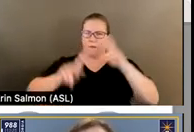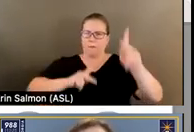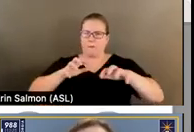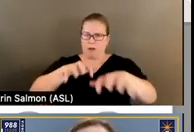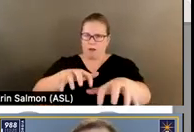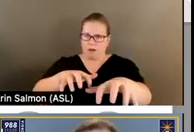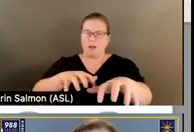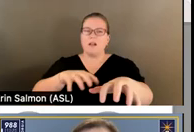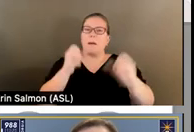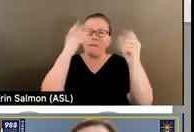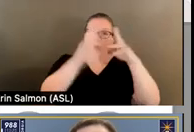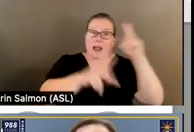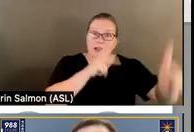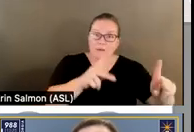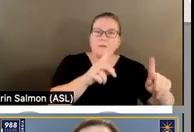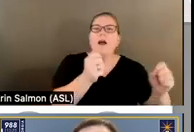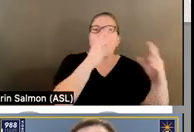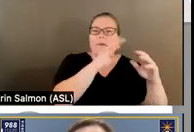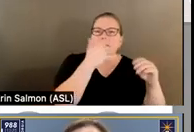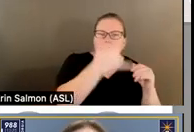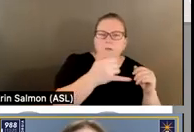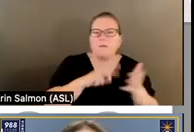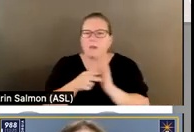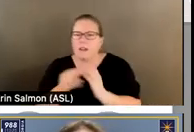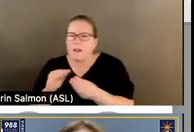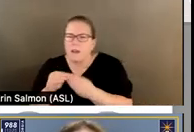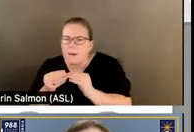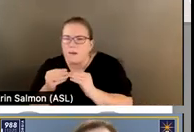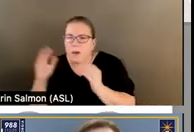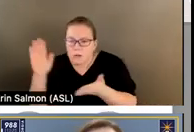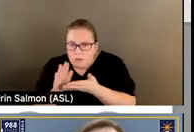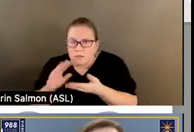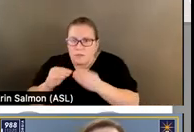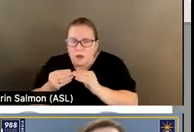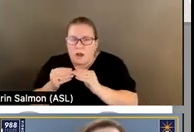actually, based on prevalence, are coming from our rural counties.